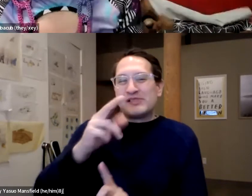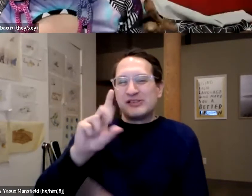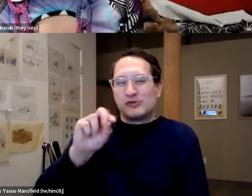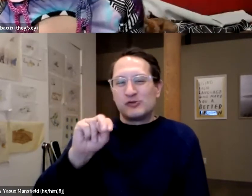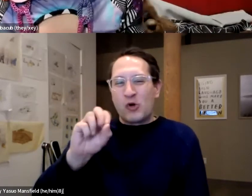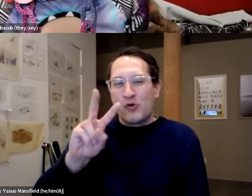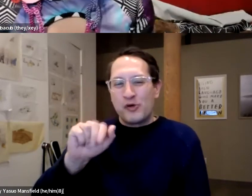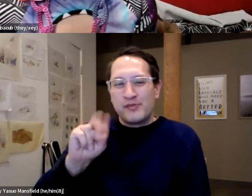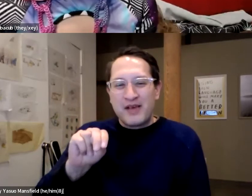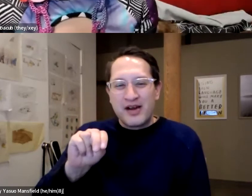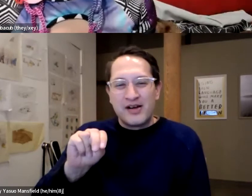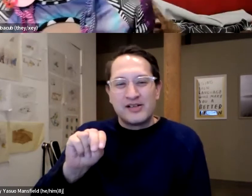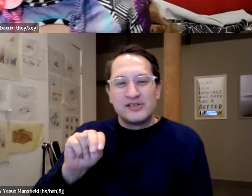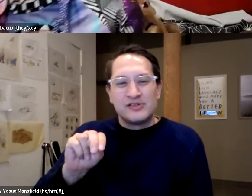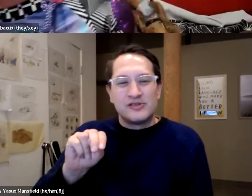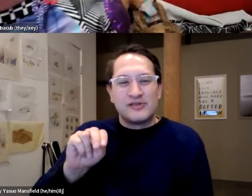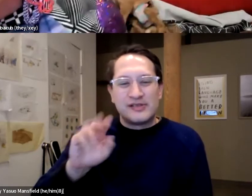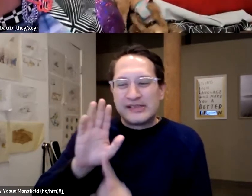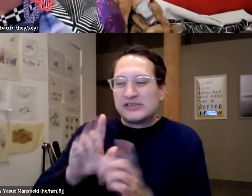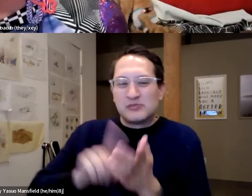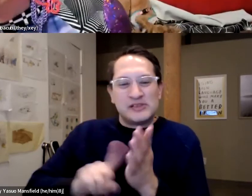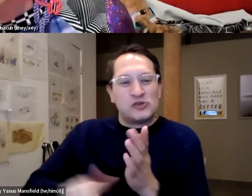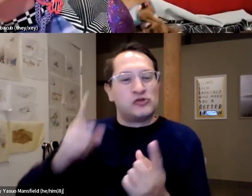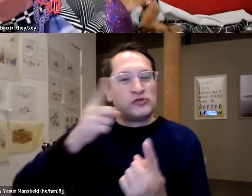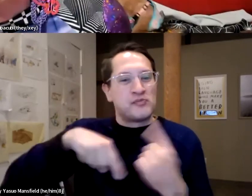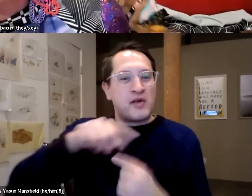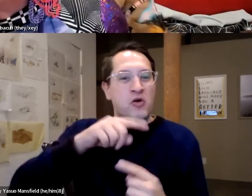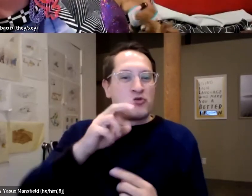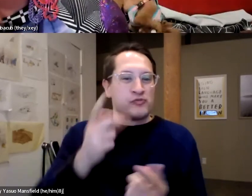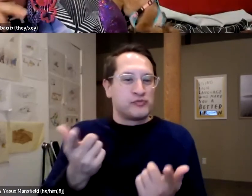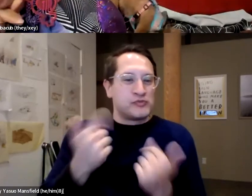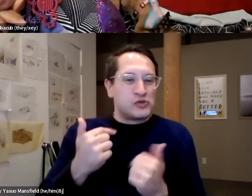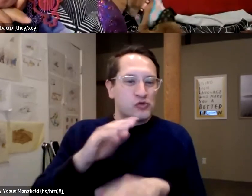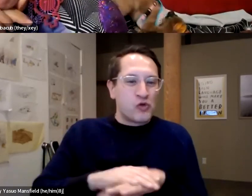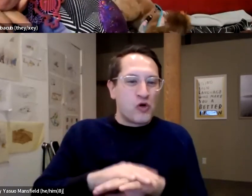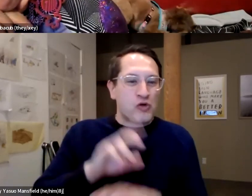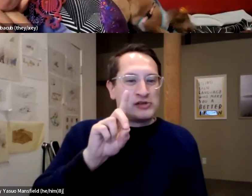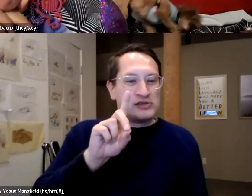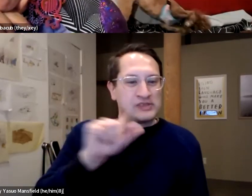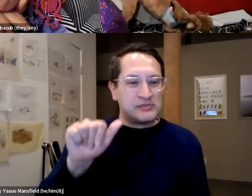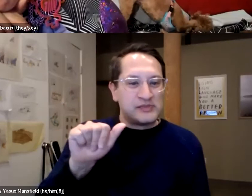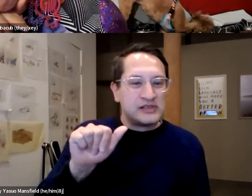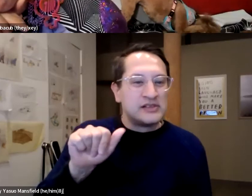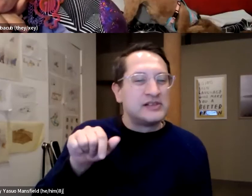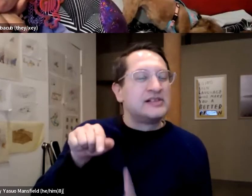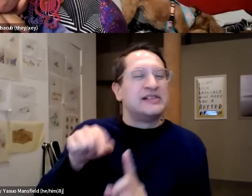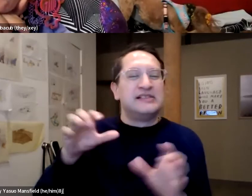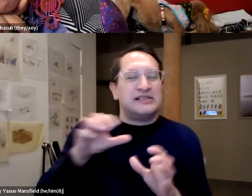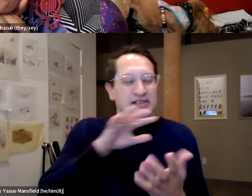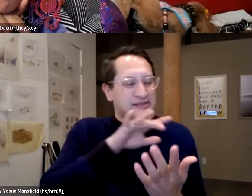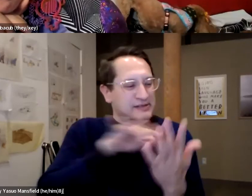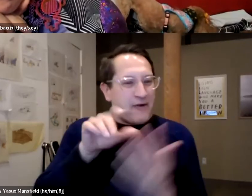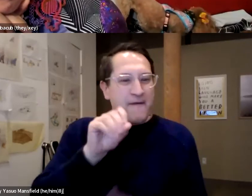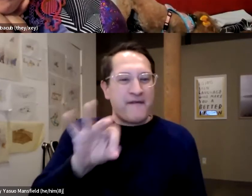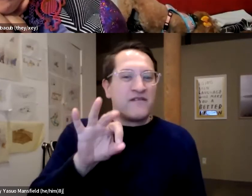I'm interested by Rich Dovin, his research around the return on